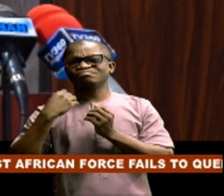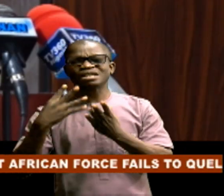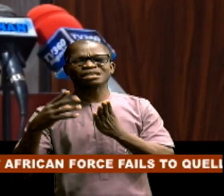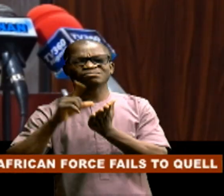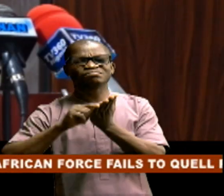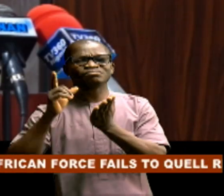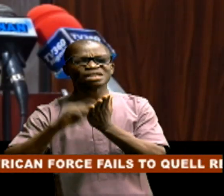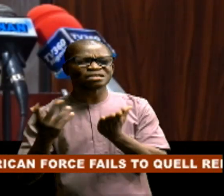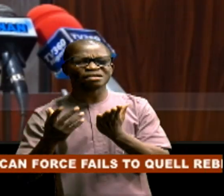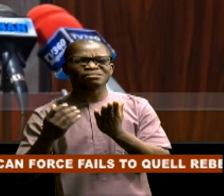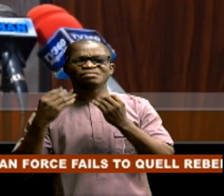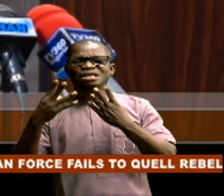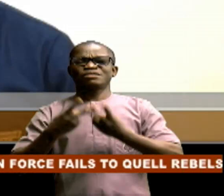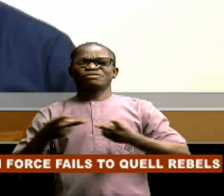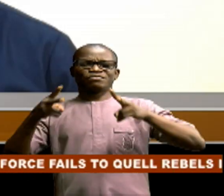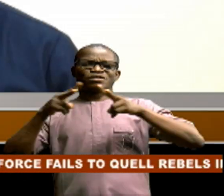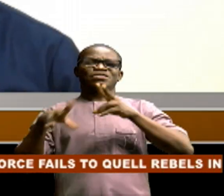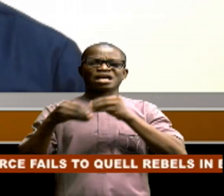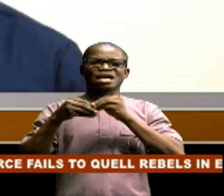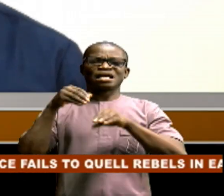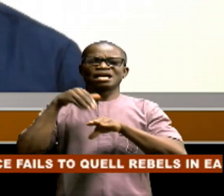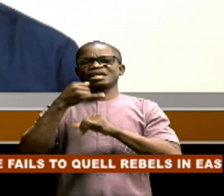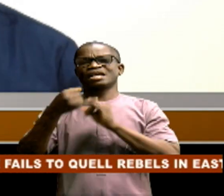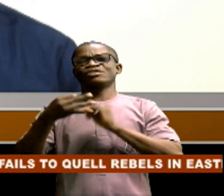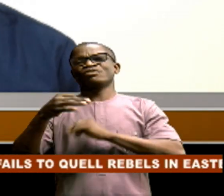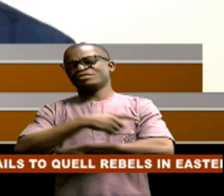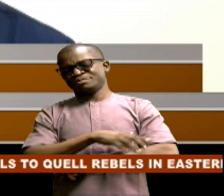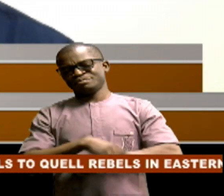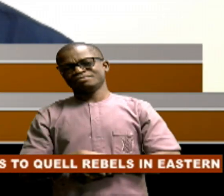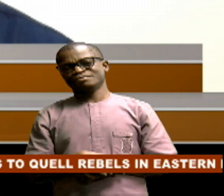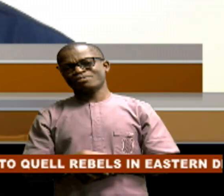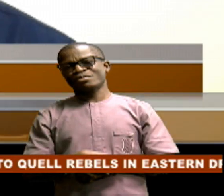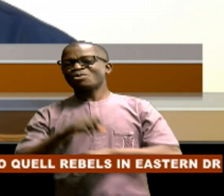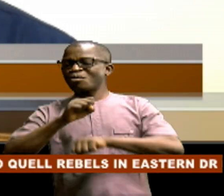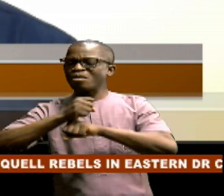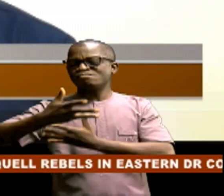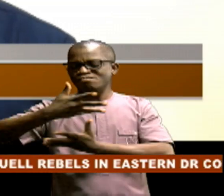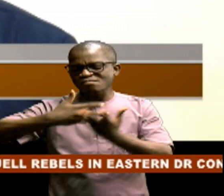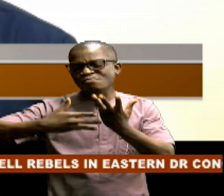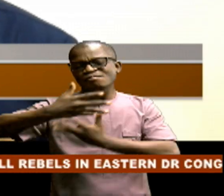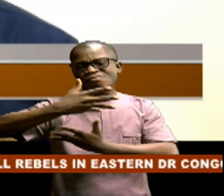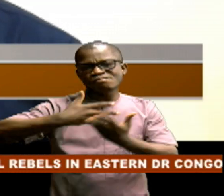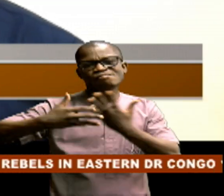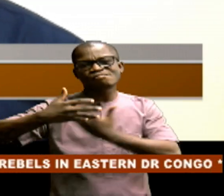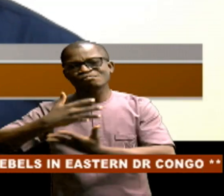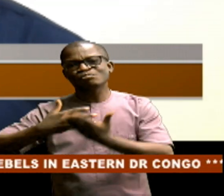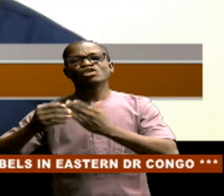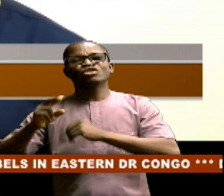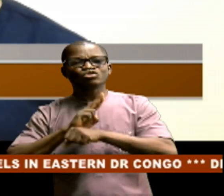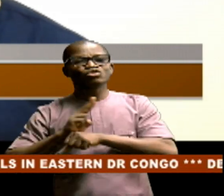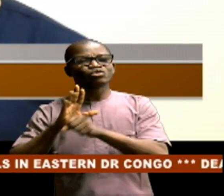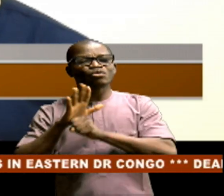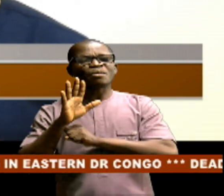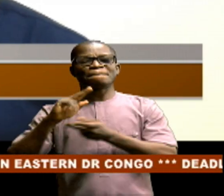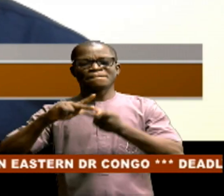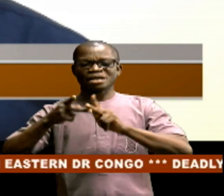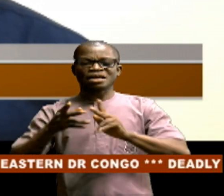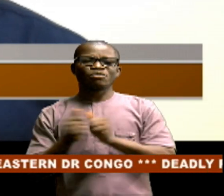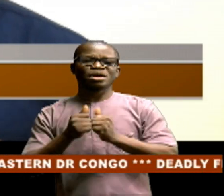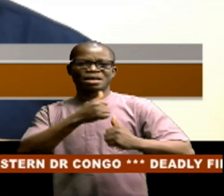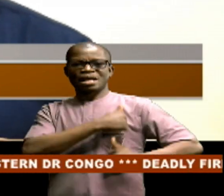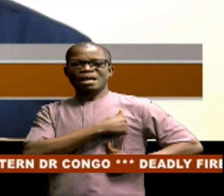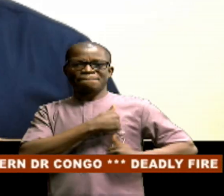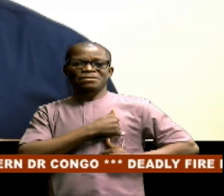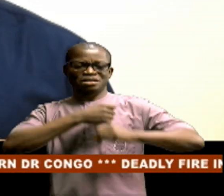be added at the end of the day. Is to actually work hand in hand, some kind of useful partnership with the military security